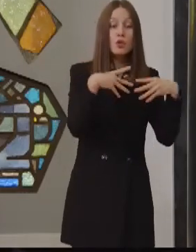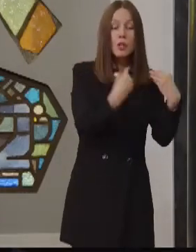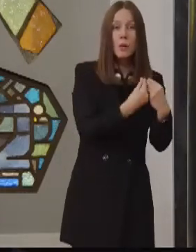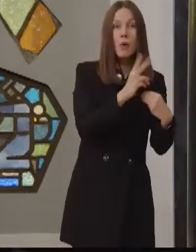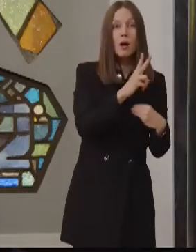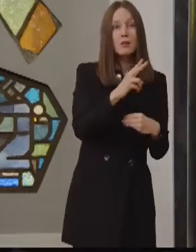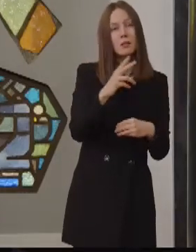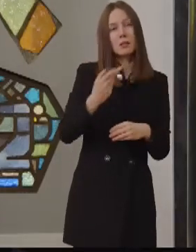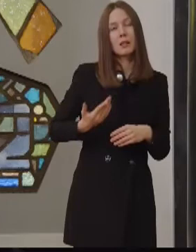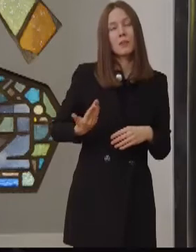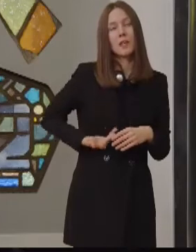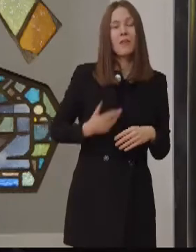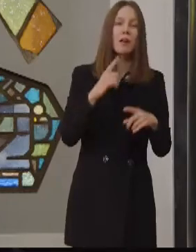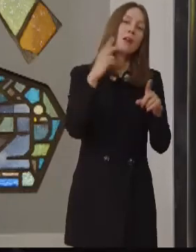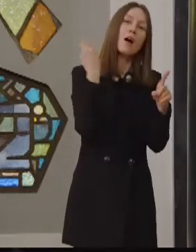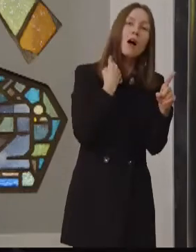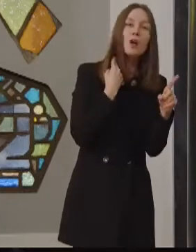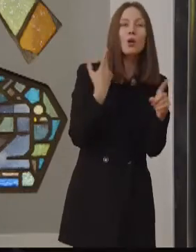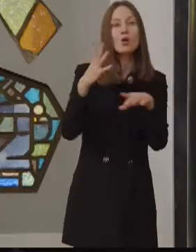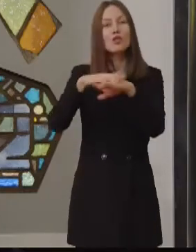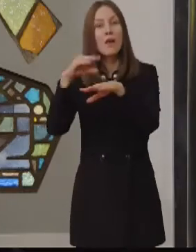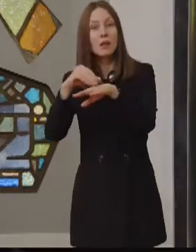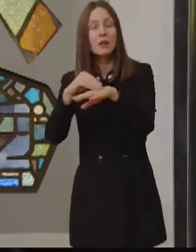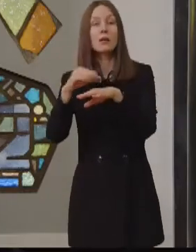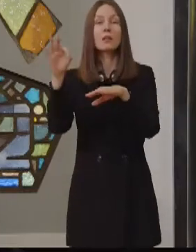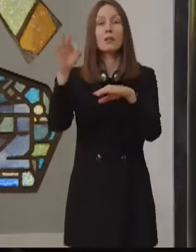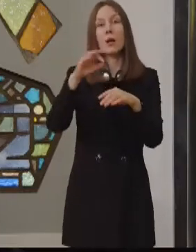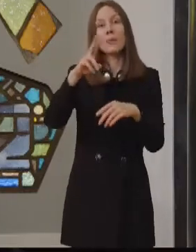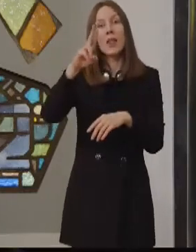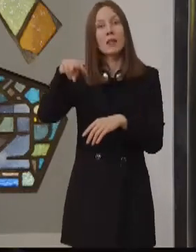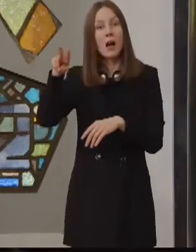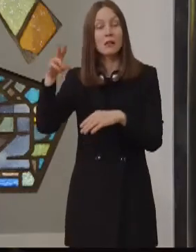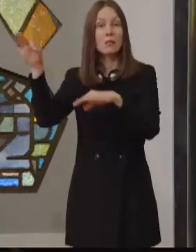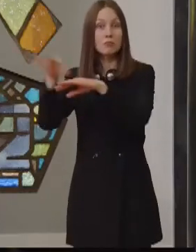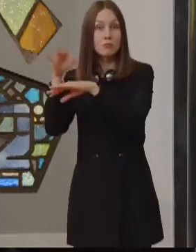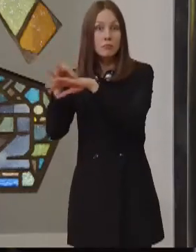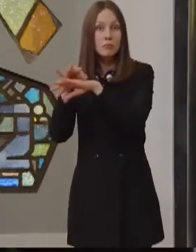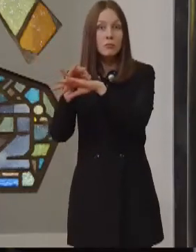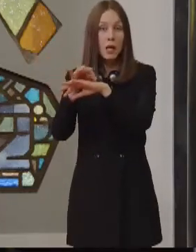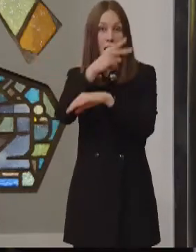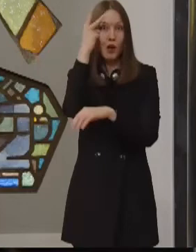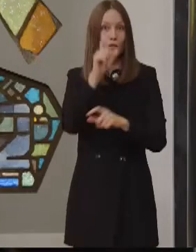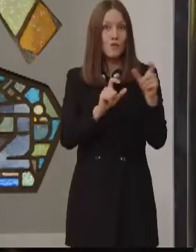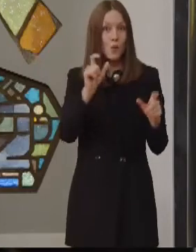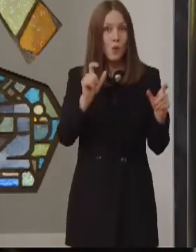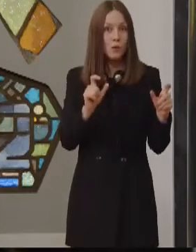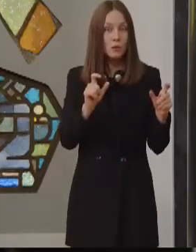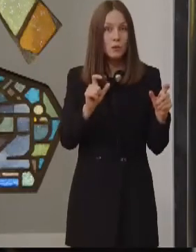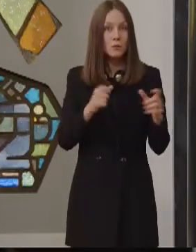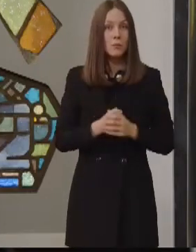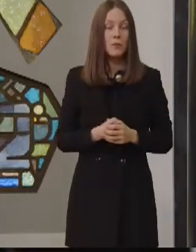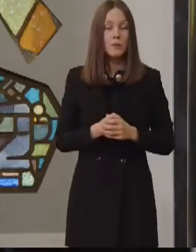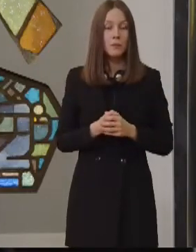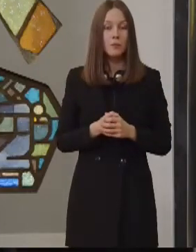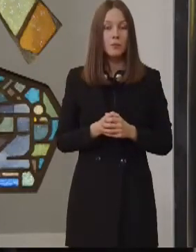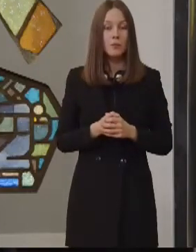are families who live in the United Kingdom, Sweden, or concluded marriages in Denmark. These are